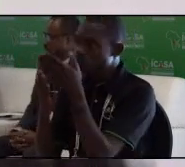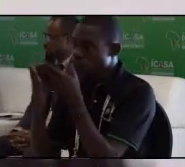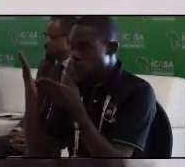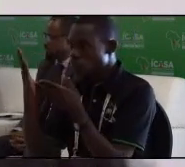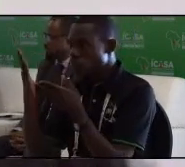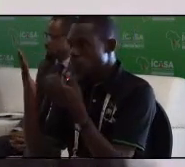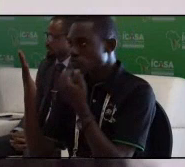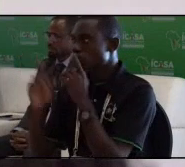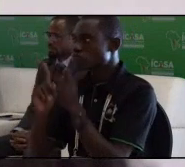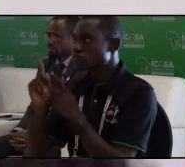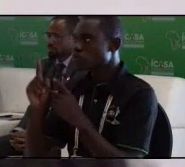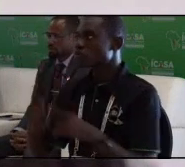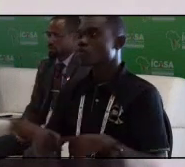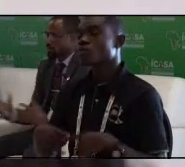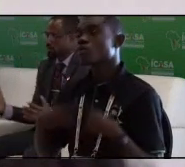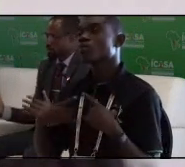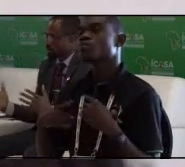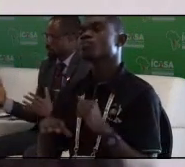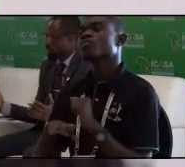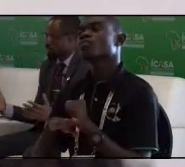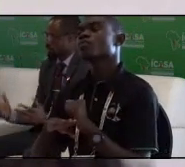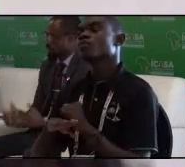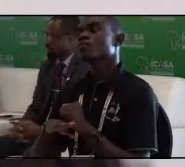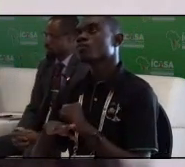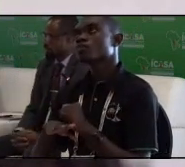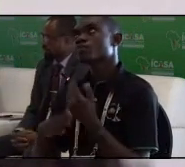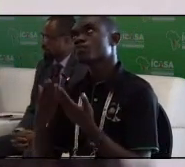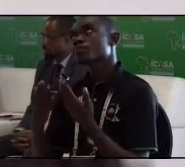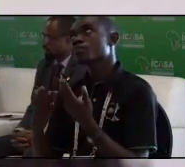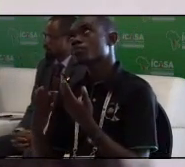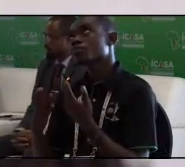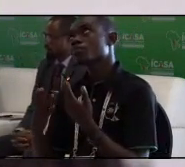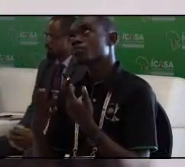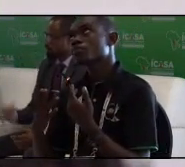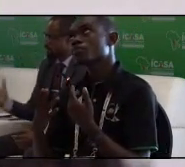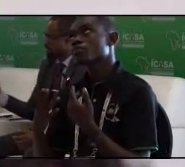moderated by the Ministry of Health, and these trainings were conducted by partners, by